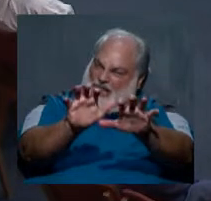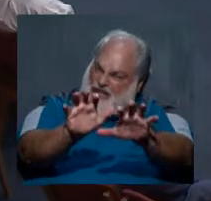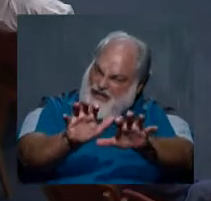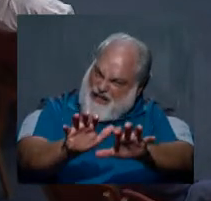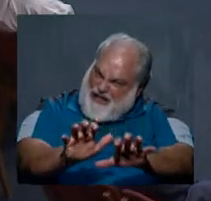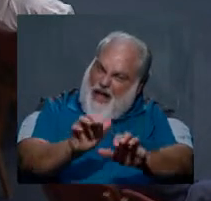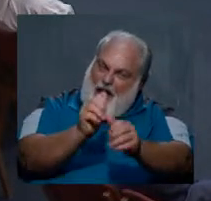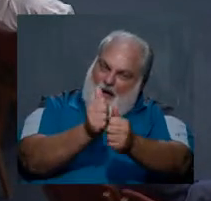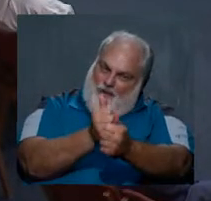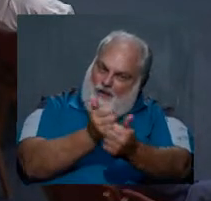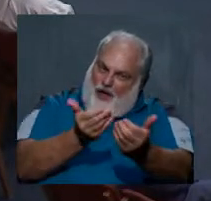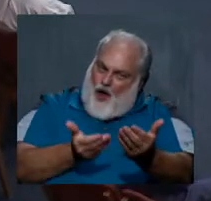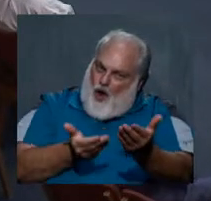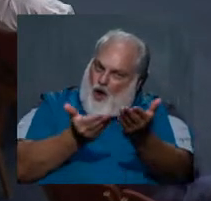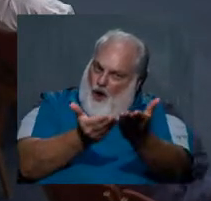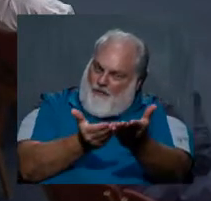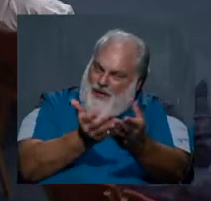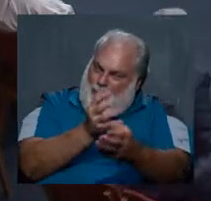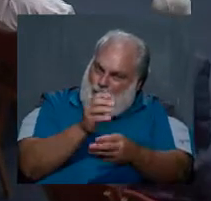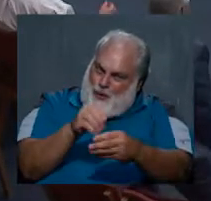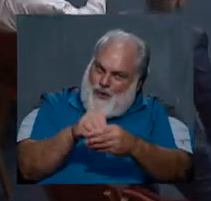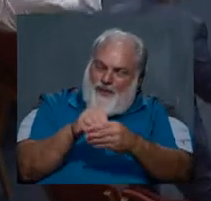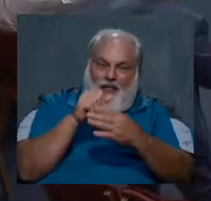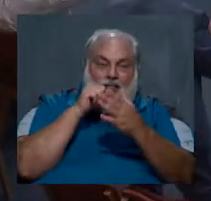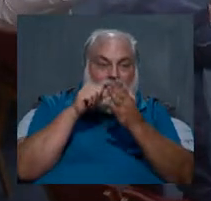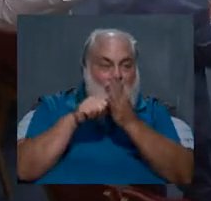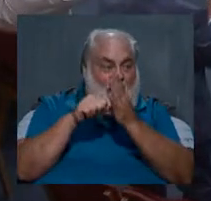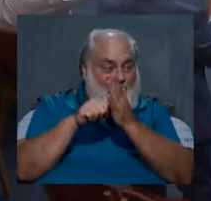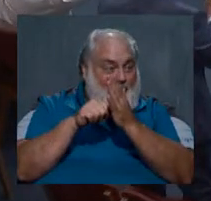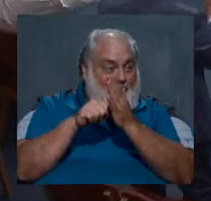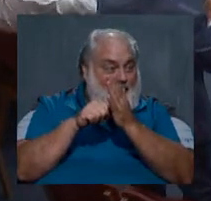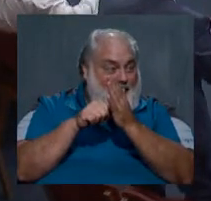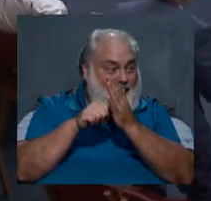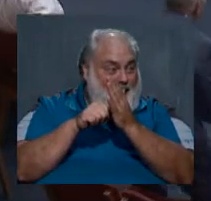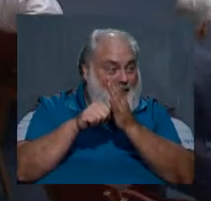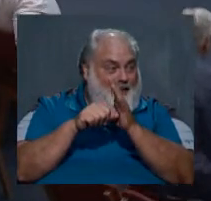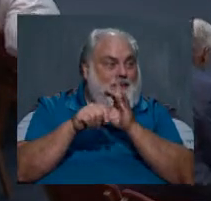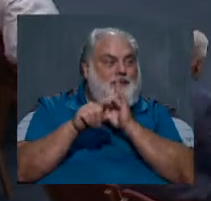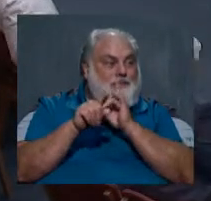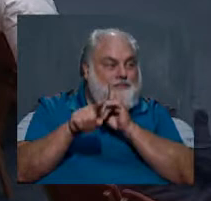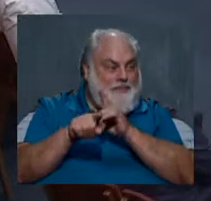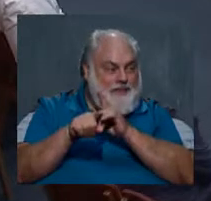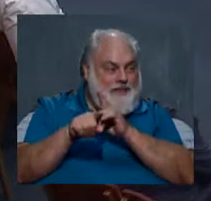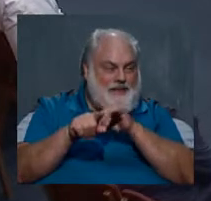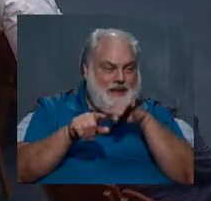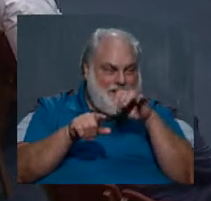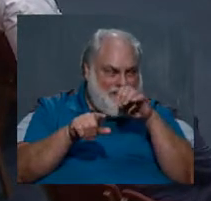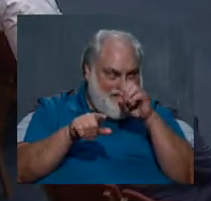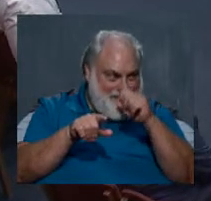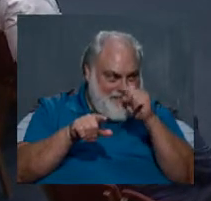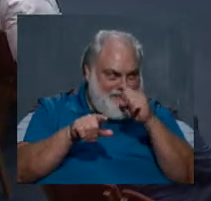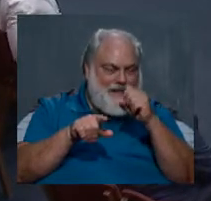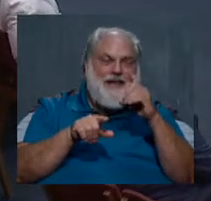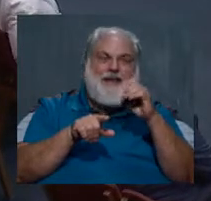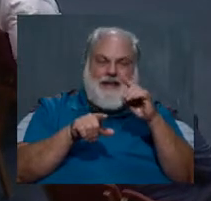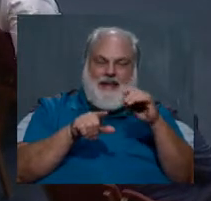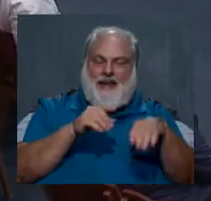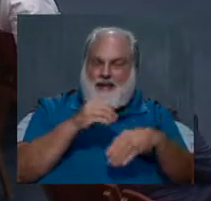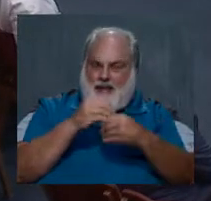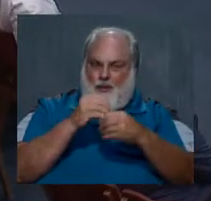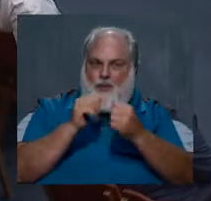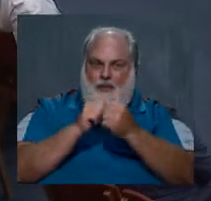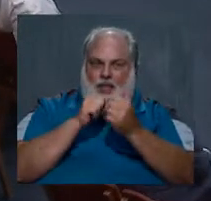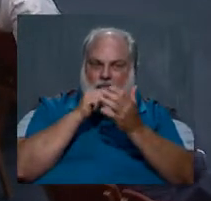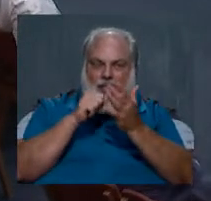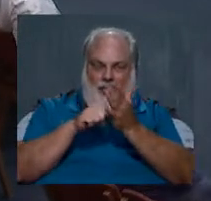he's offered today, including the letter. Did that address the issue that you were bringing up, Mr. DePippa? I think it has to be in addition to the letter, so